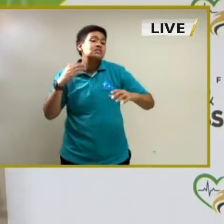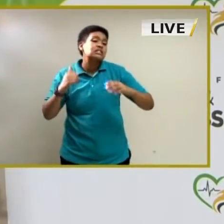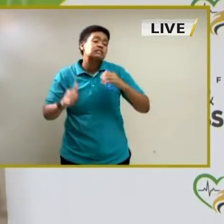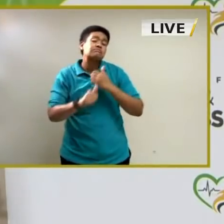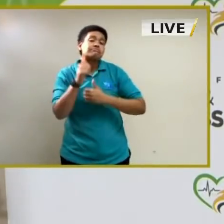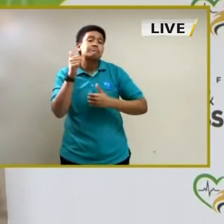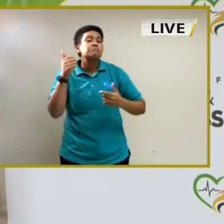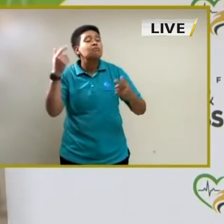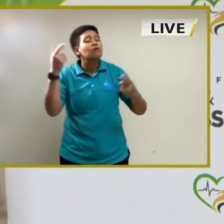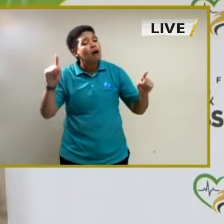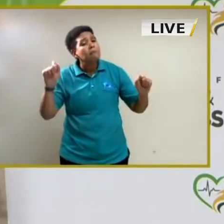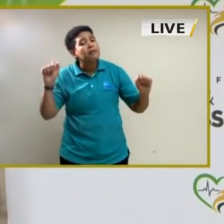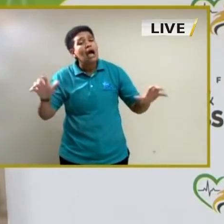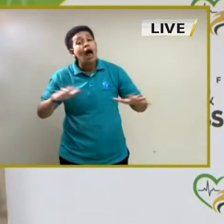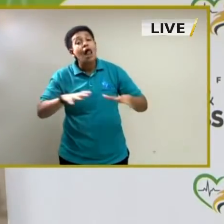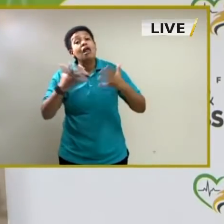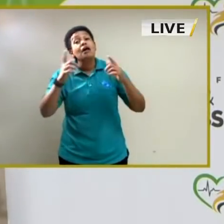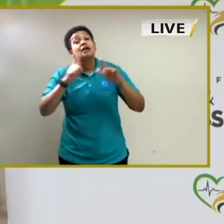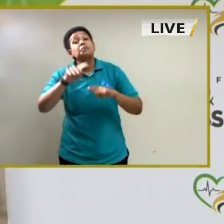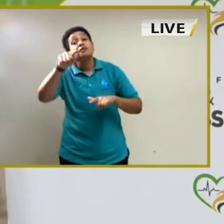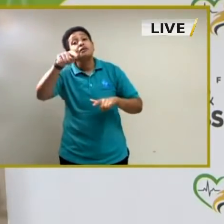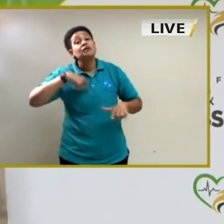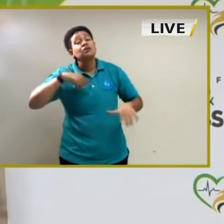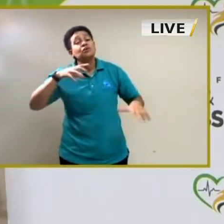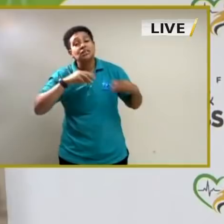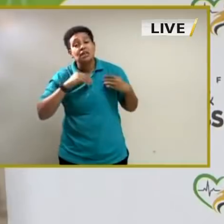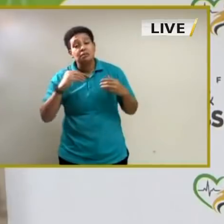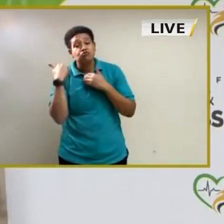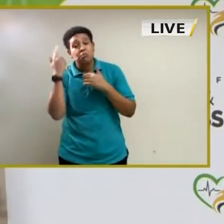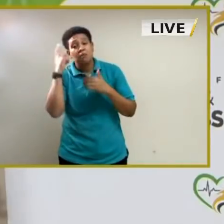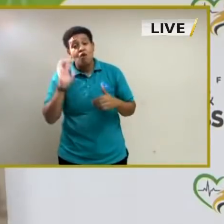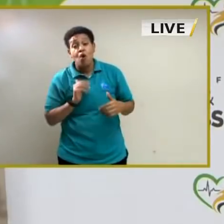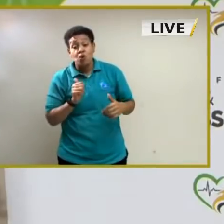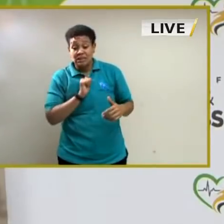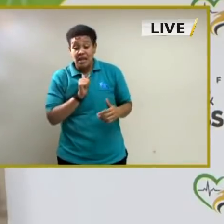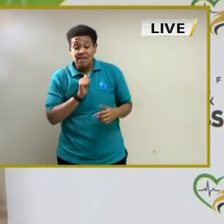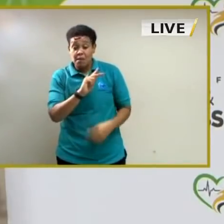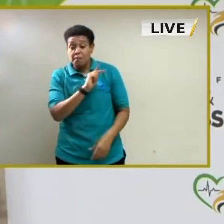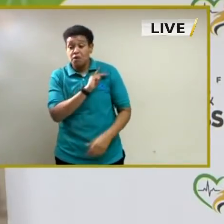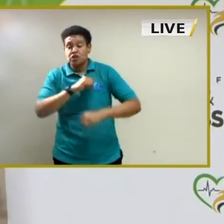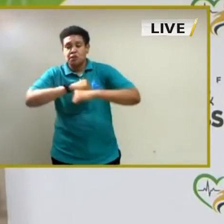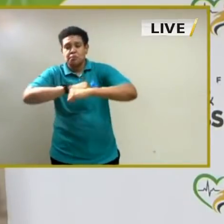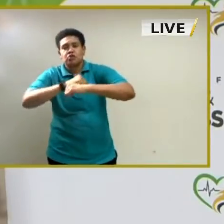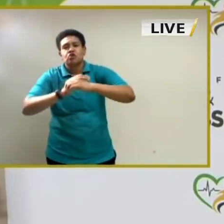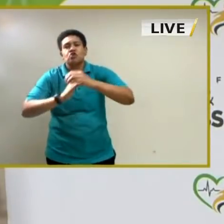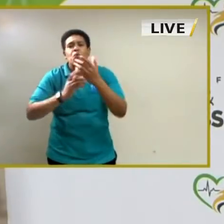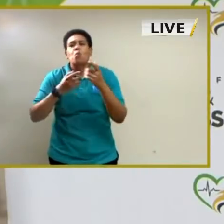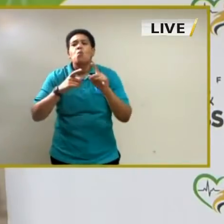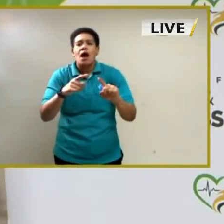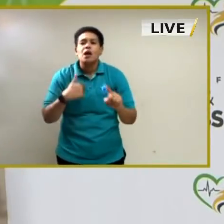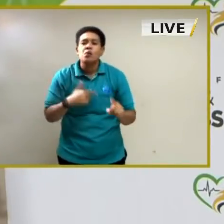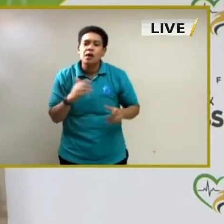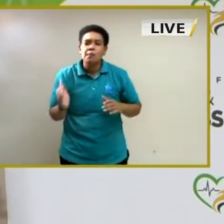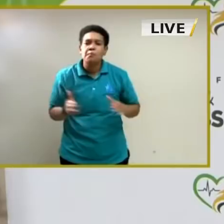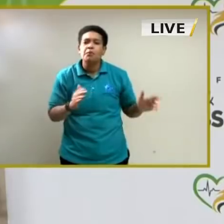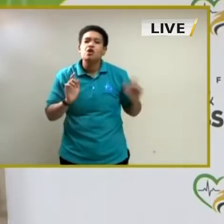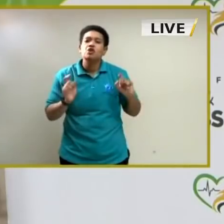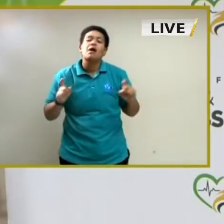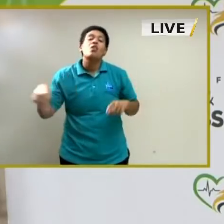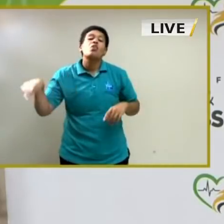to us to take the responsibility for ourselves, our personal protection, even while we prepare to deal with those who